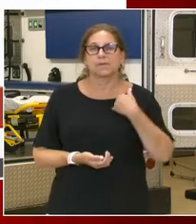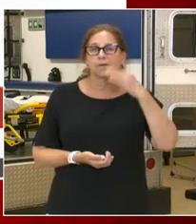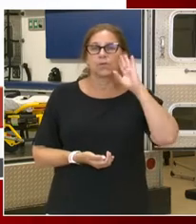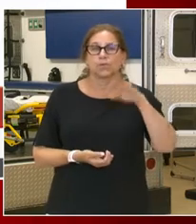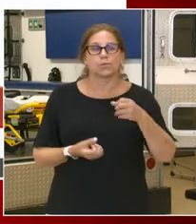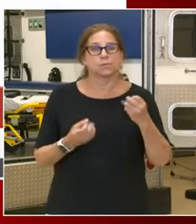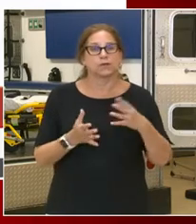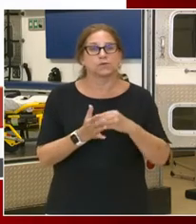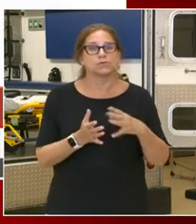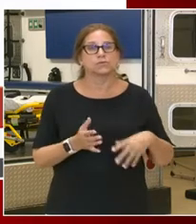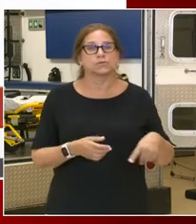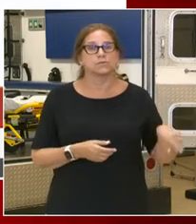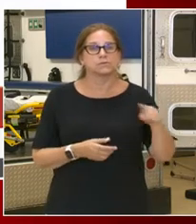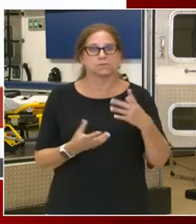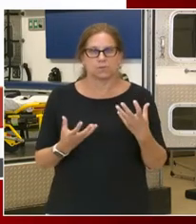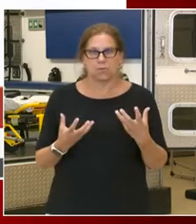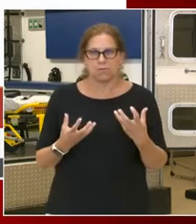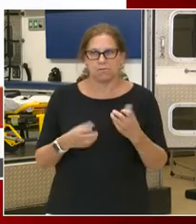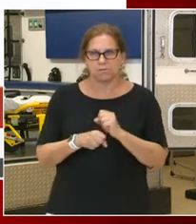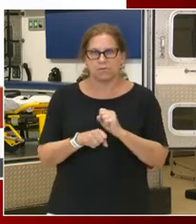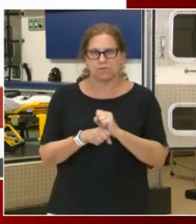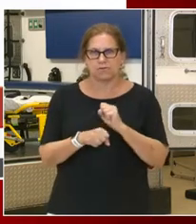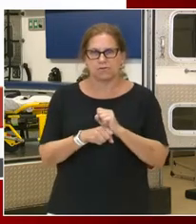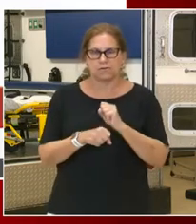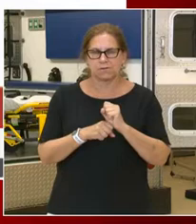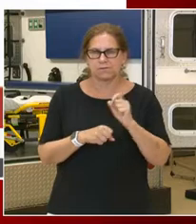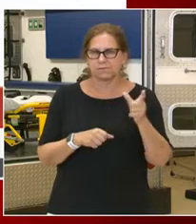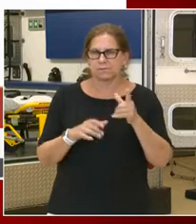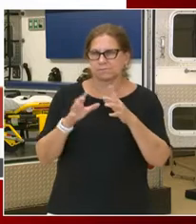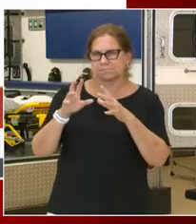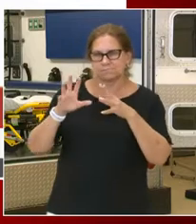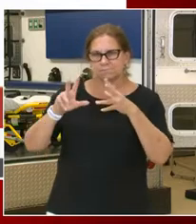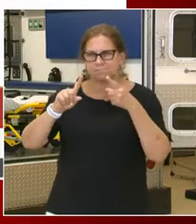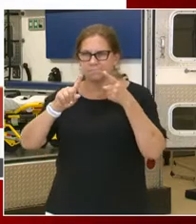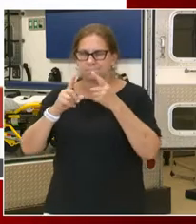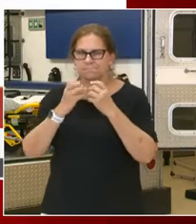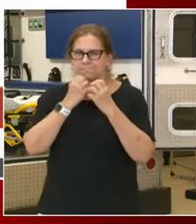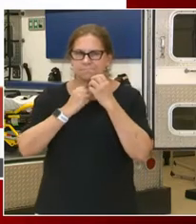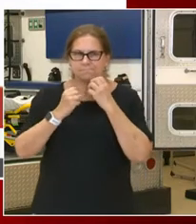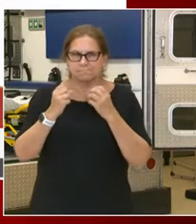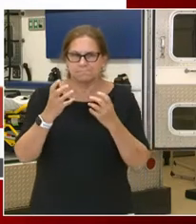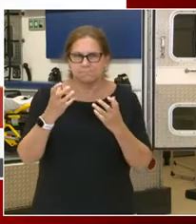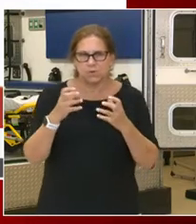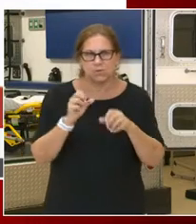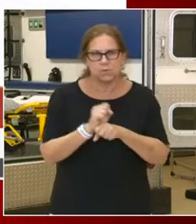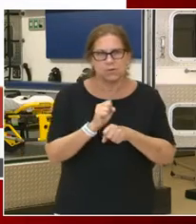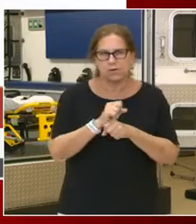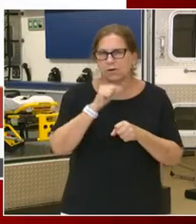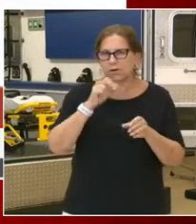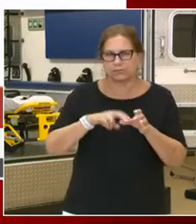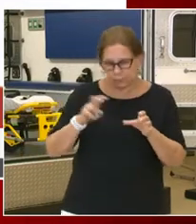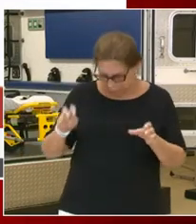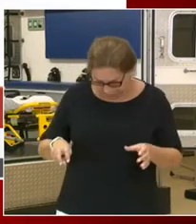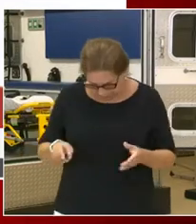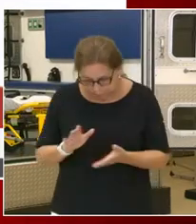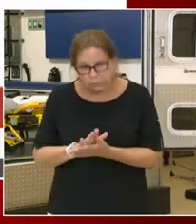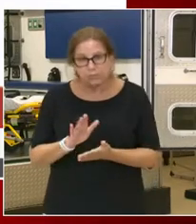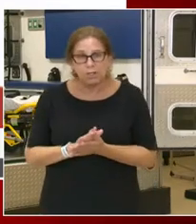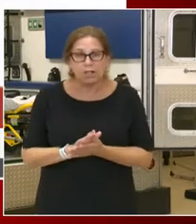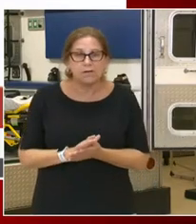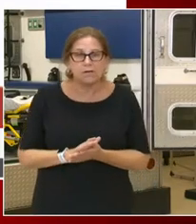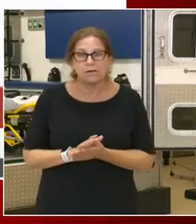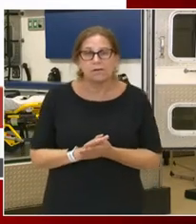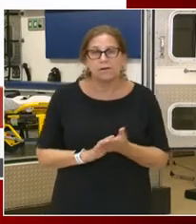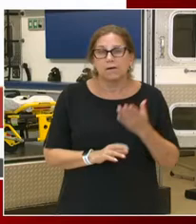a lot in ensuring that we've got these kinds of seamless transitions from high school into college. Many of our high school students don't want to go right